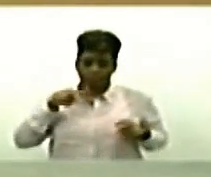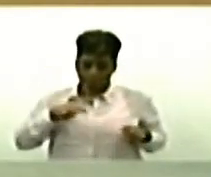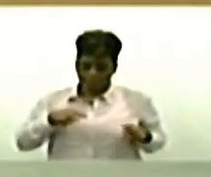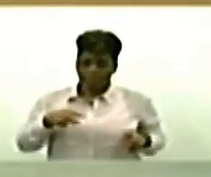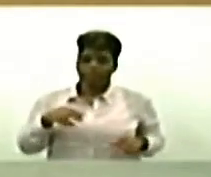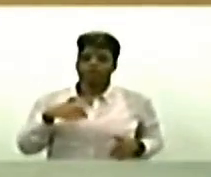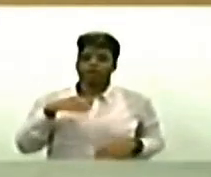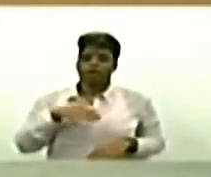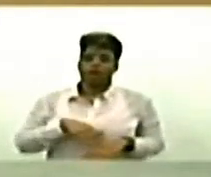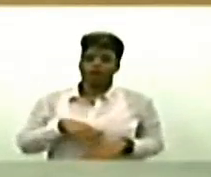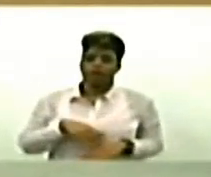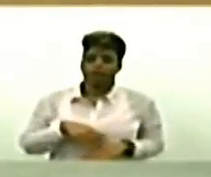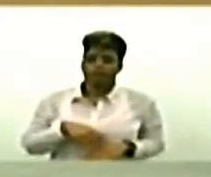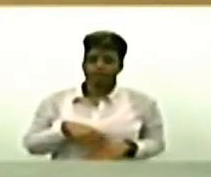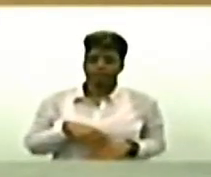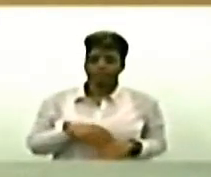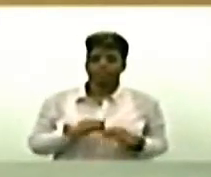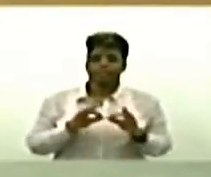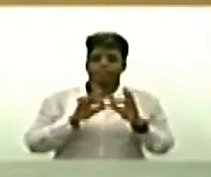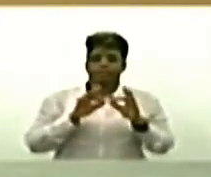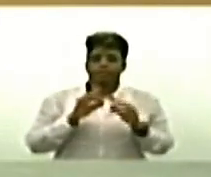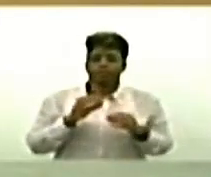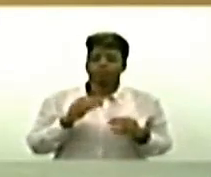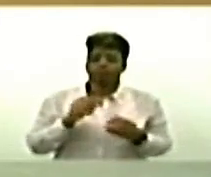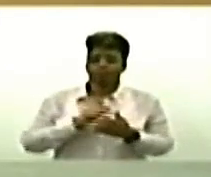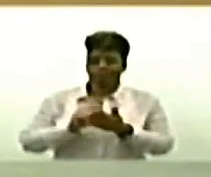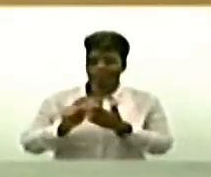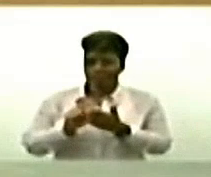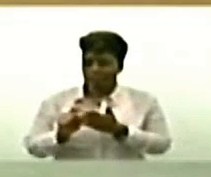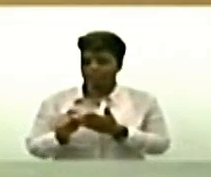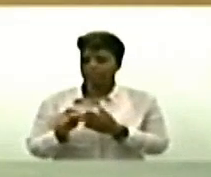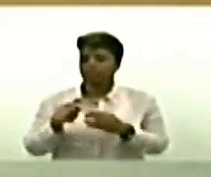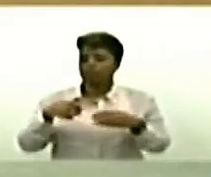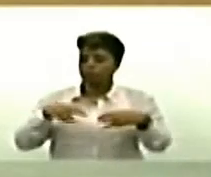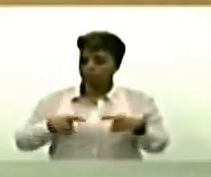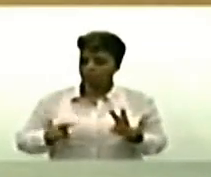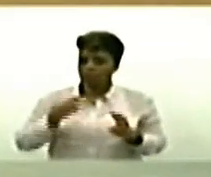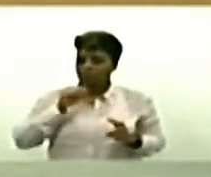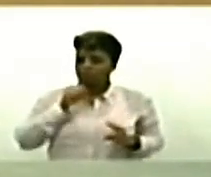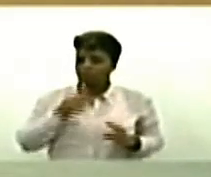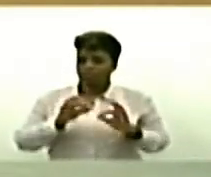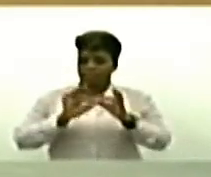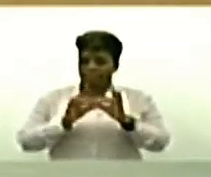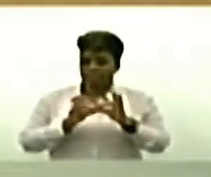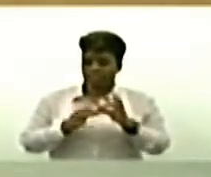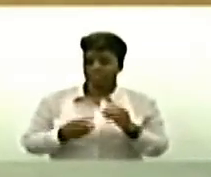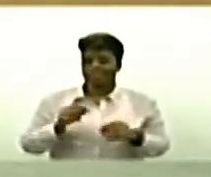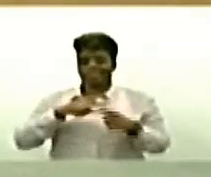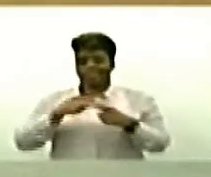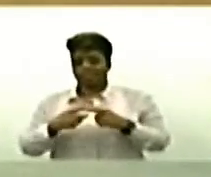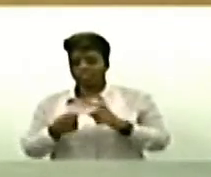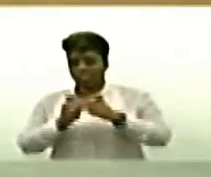at crafting this in such a way that we do not have to undo.